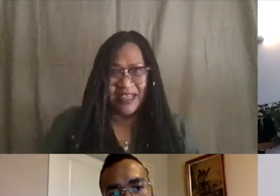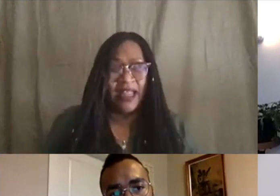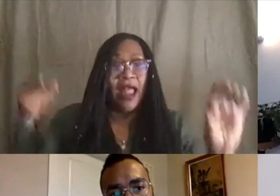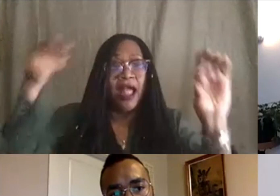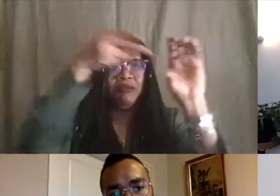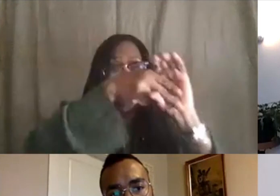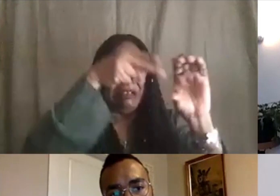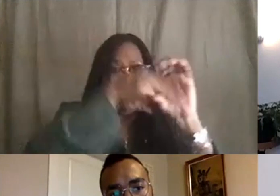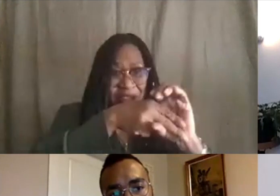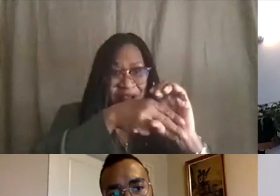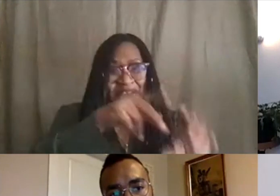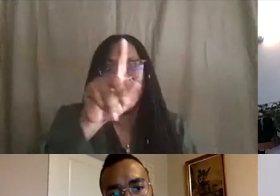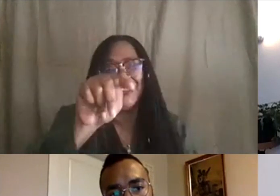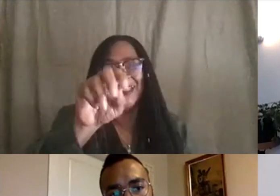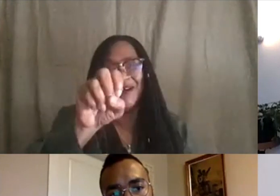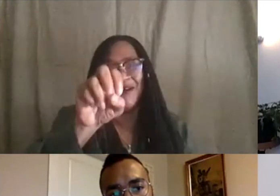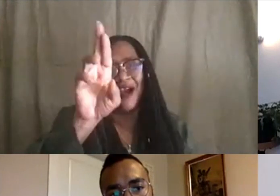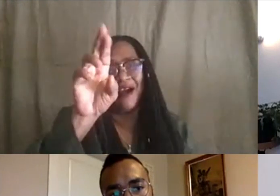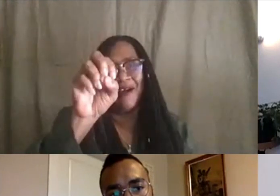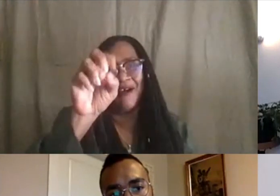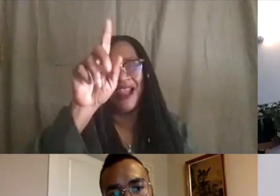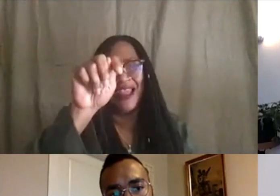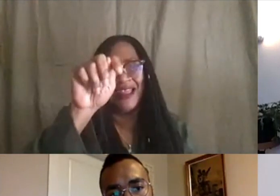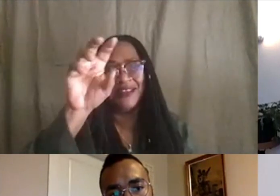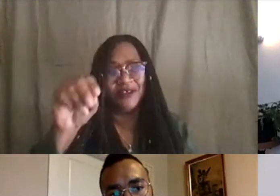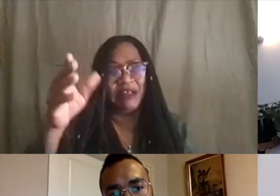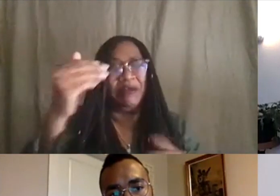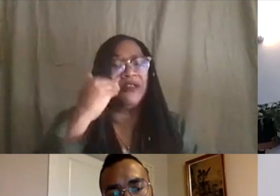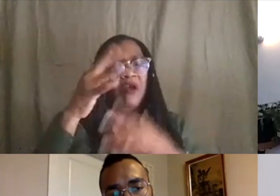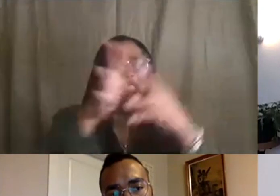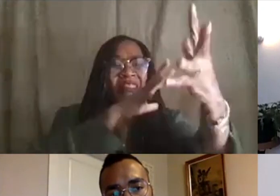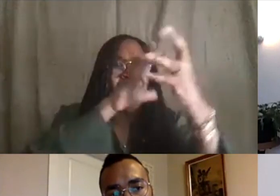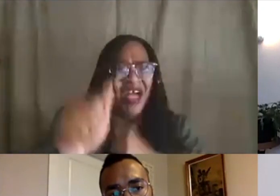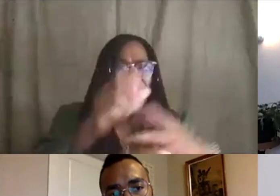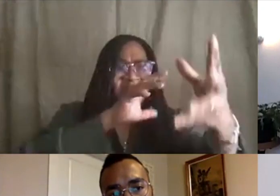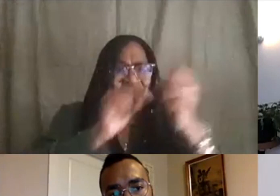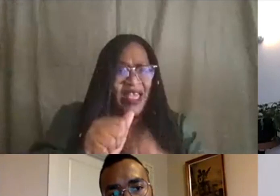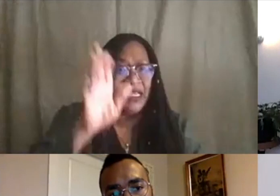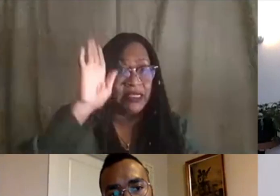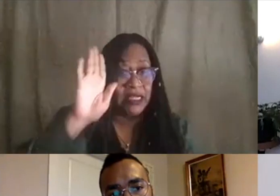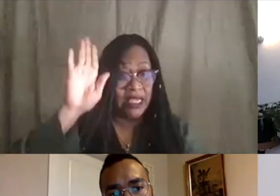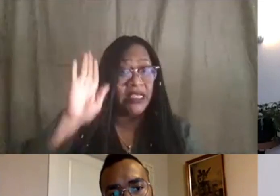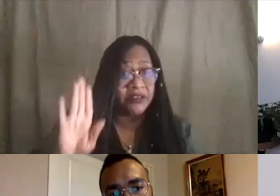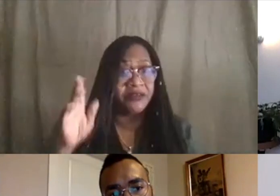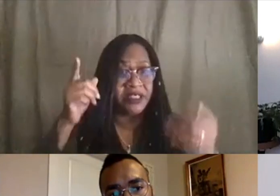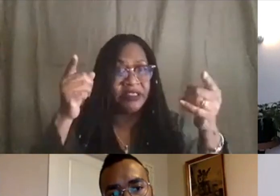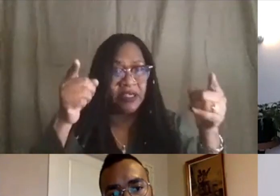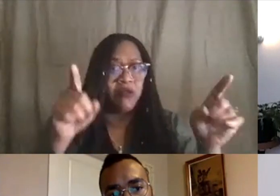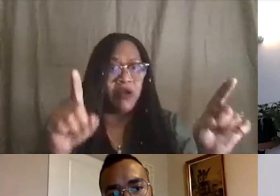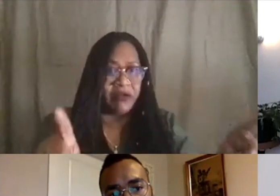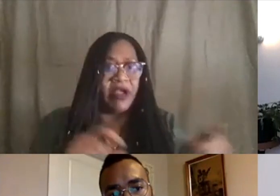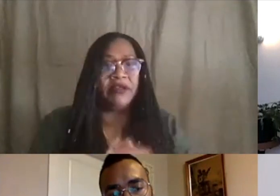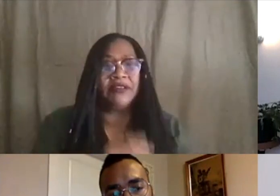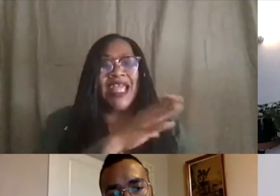from Toronto. And I want to begin with an acknowledgement of the violent histories of where we are and an acknowledgement